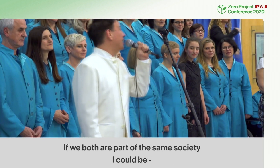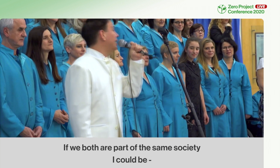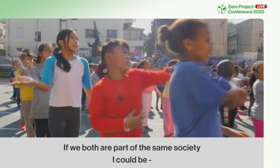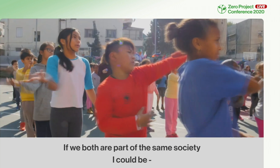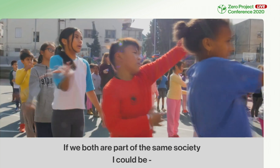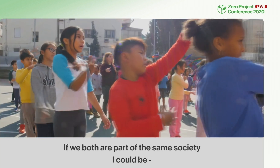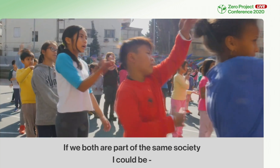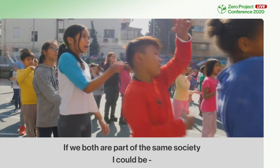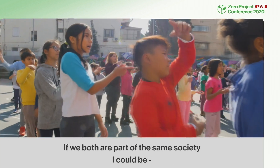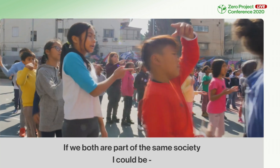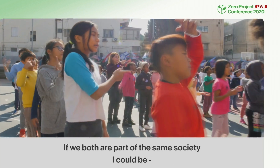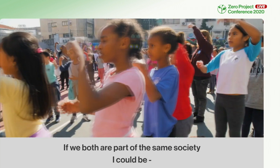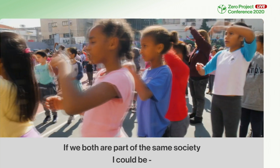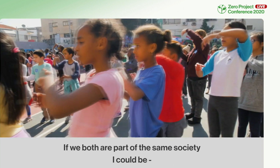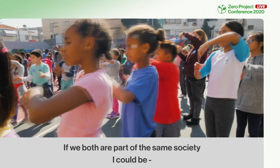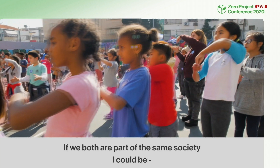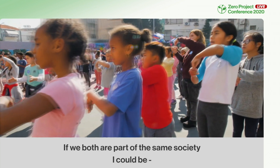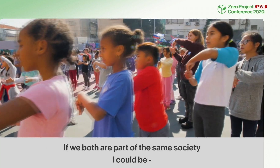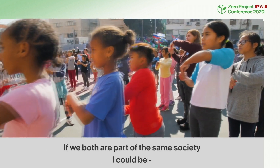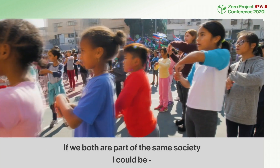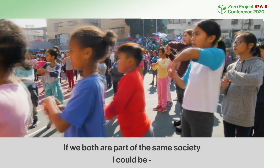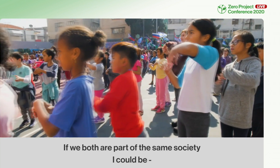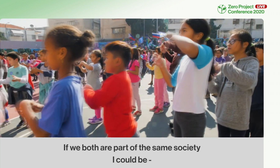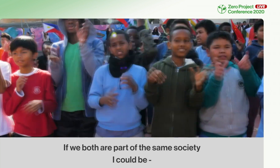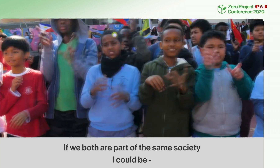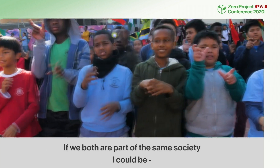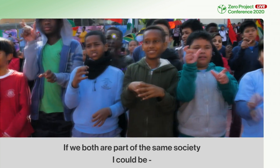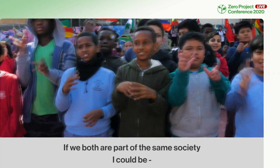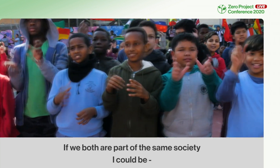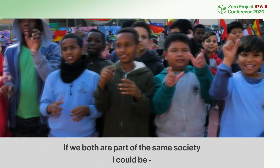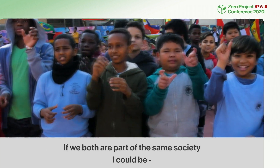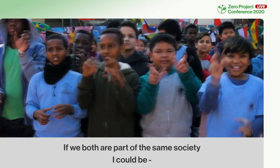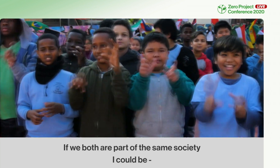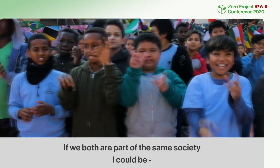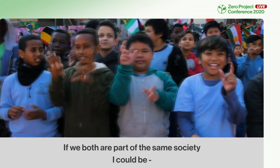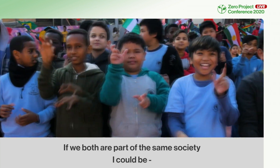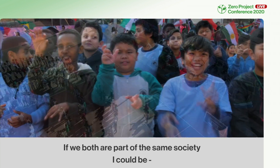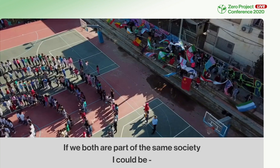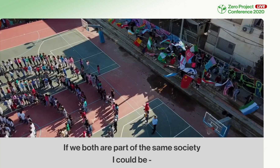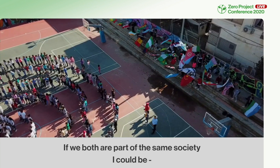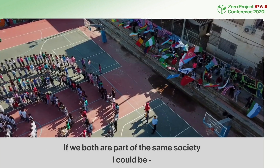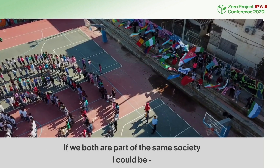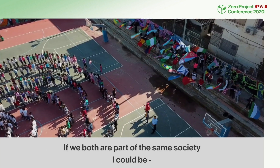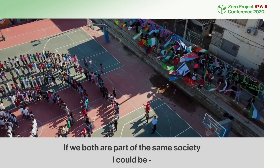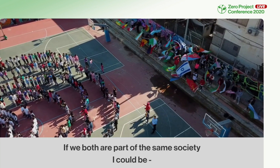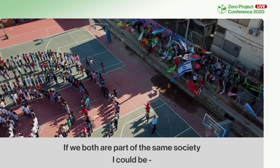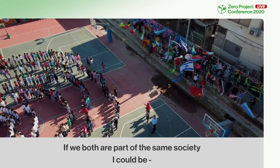understand. If we both are part of the same